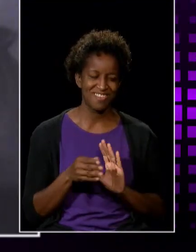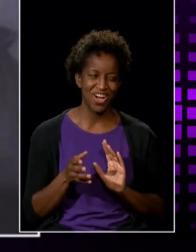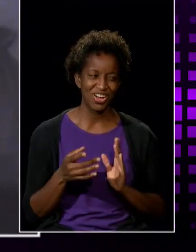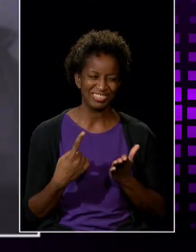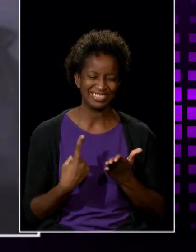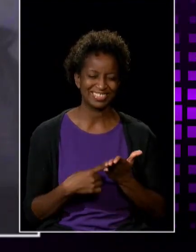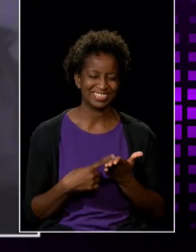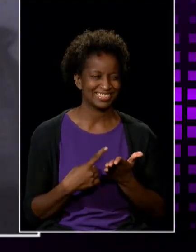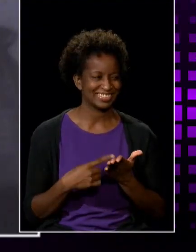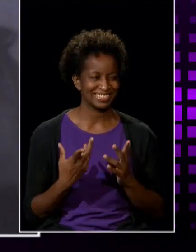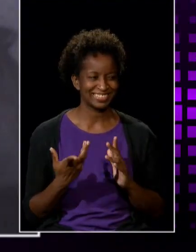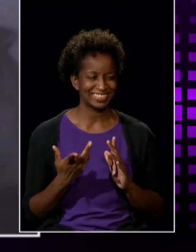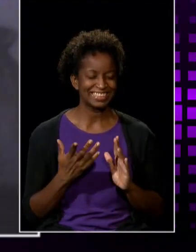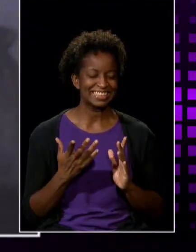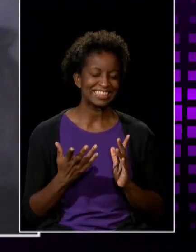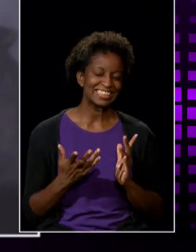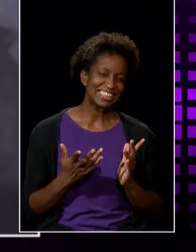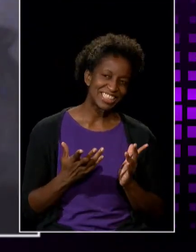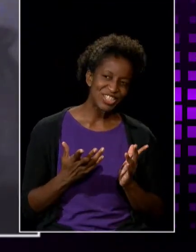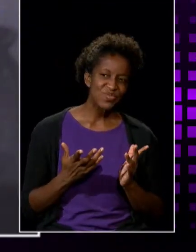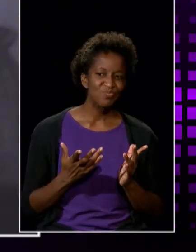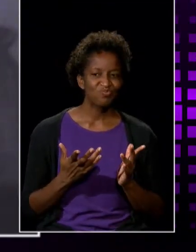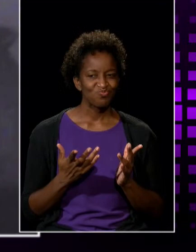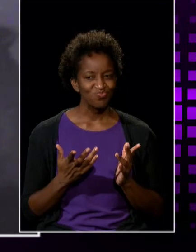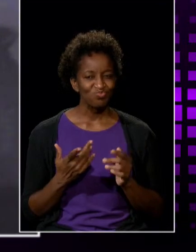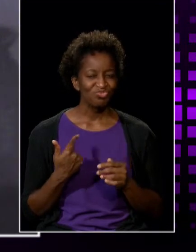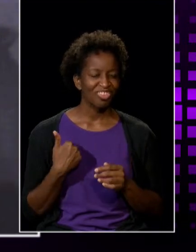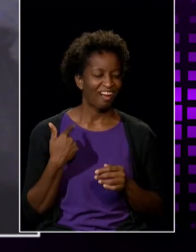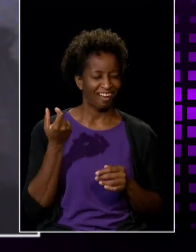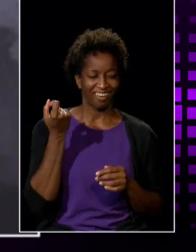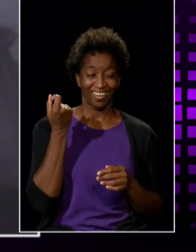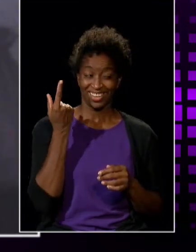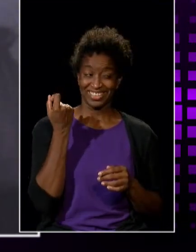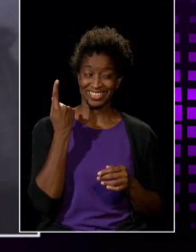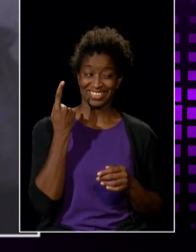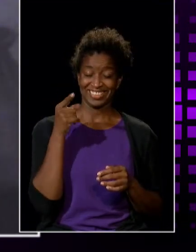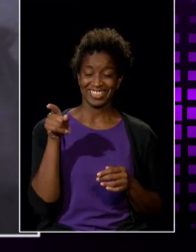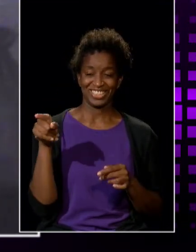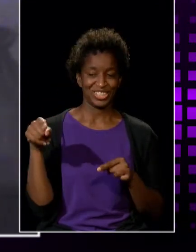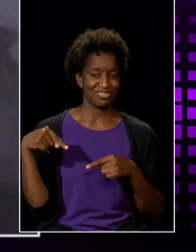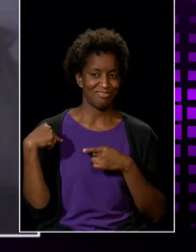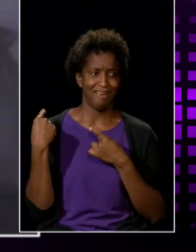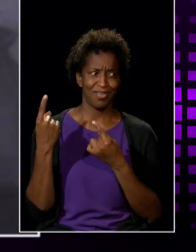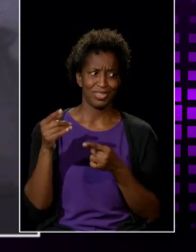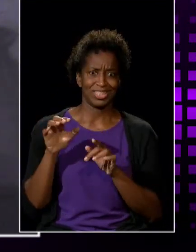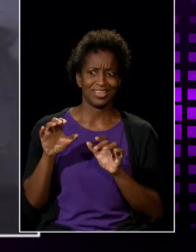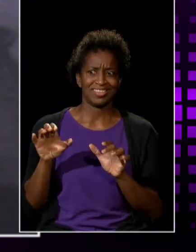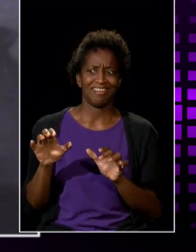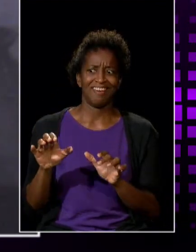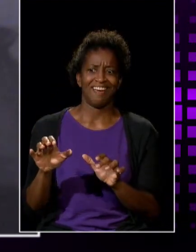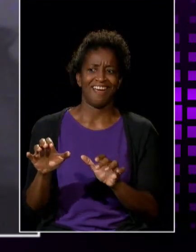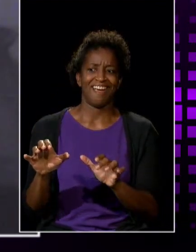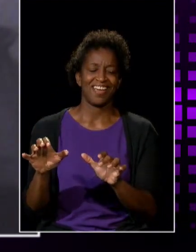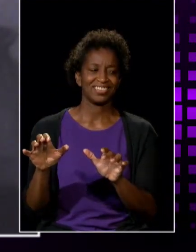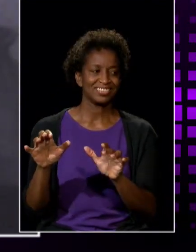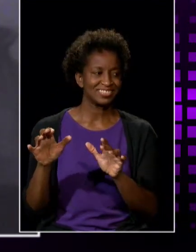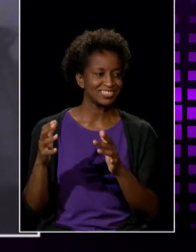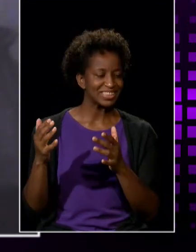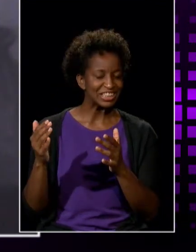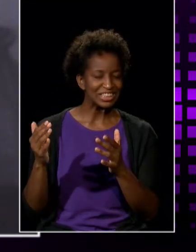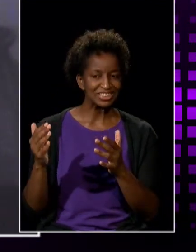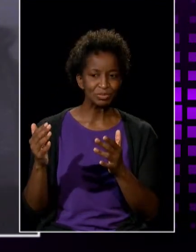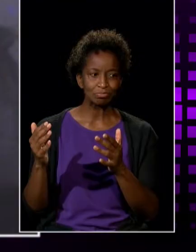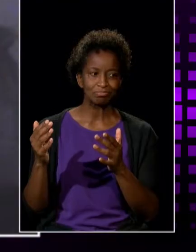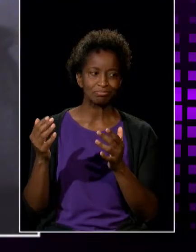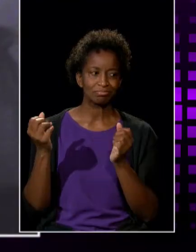I recognize that she has done all that she has done, and she has achieved all that she has achieved, and